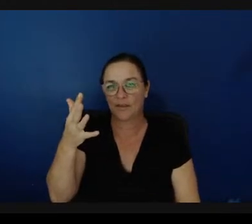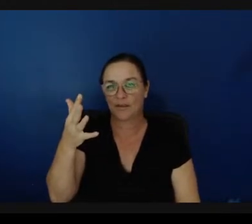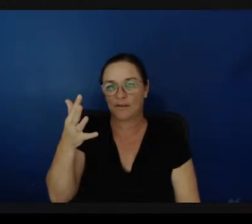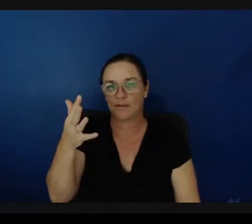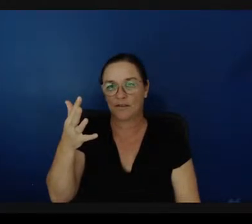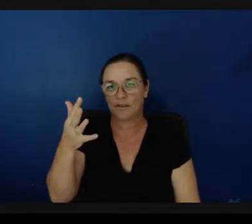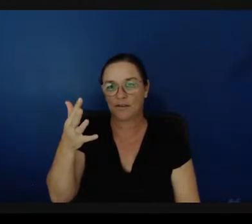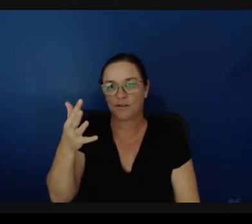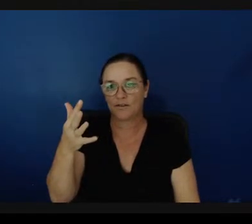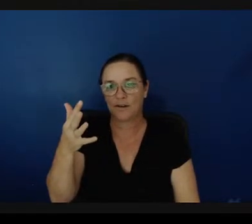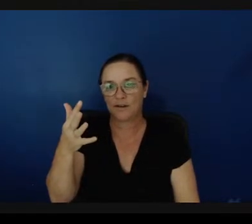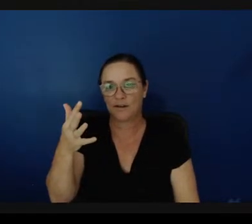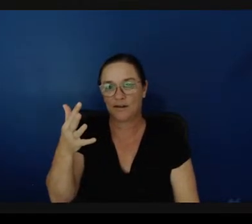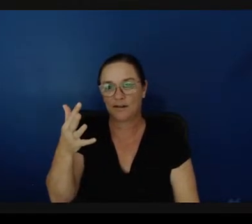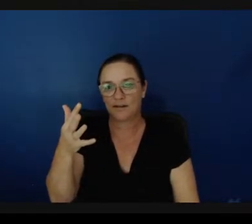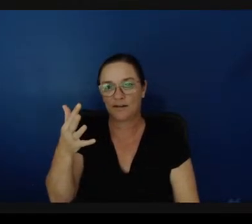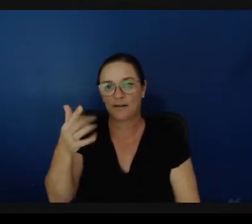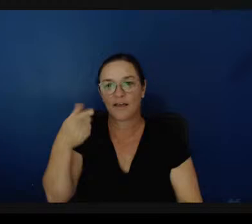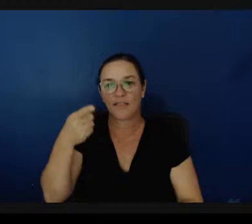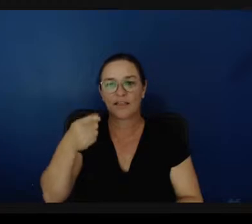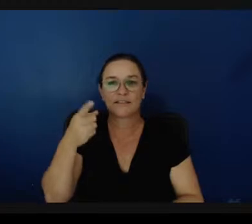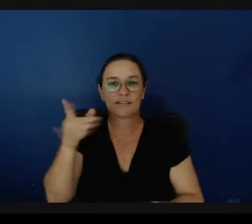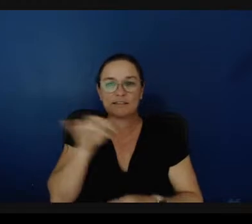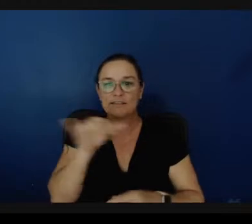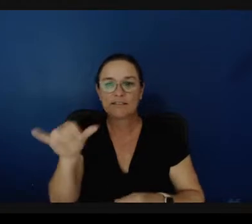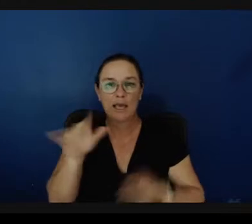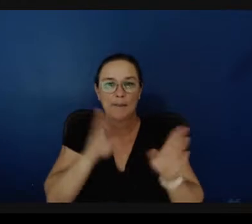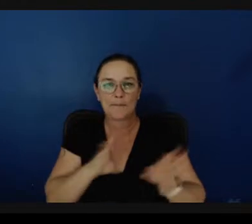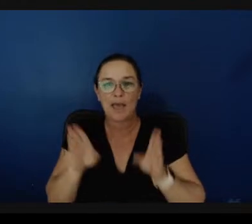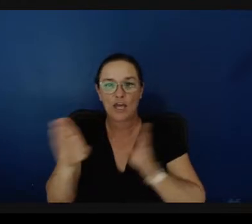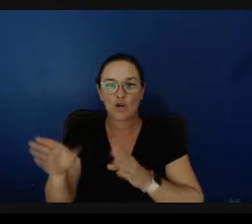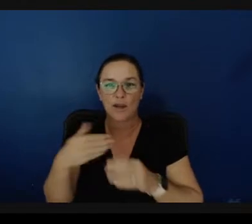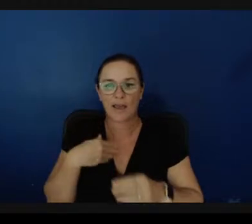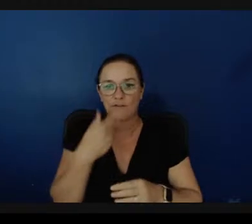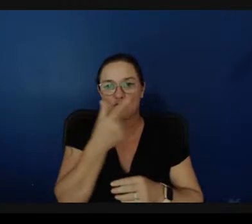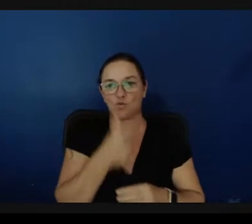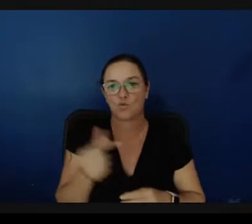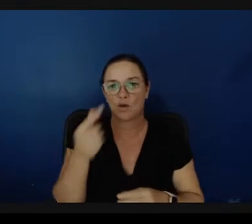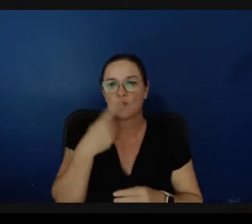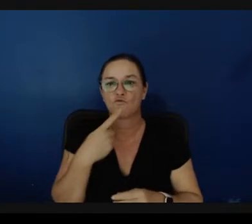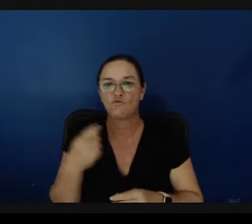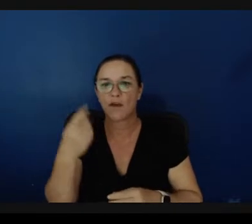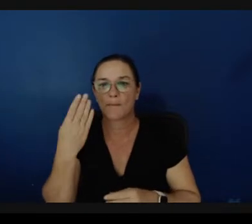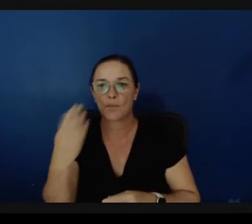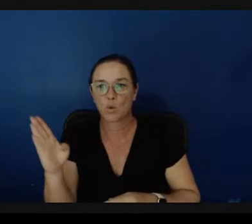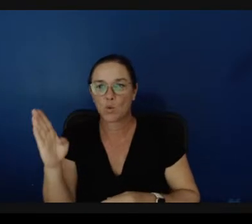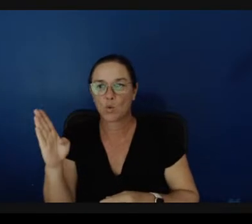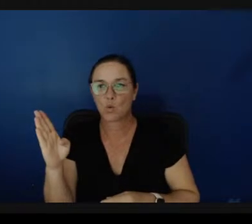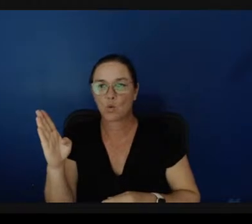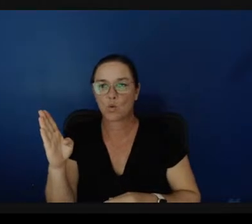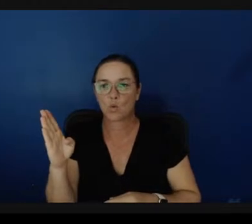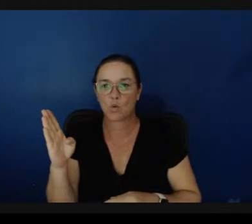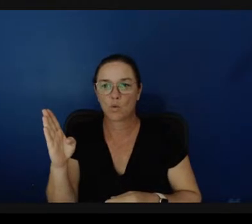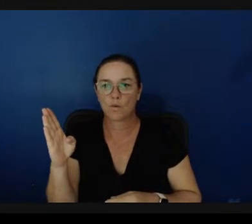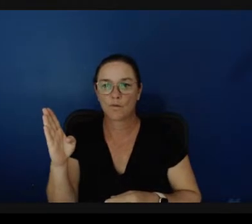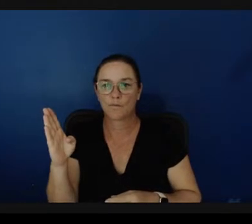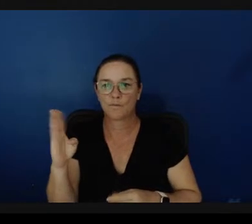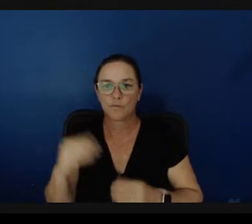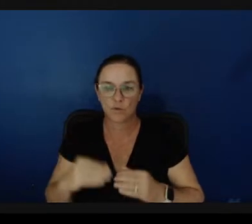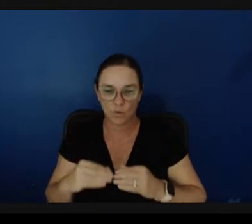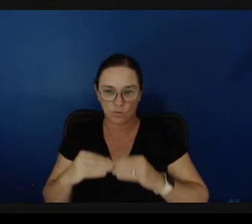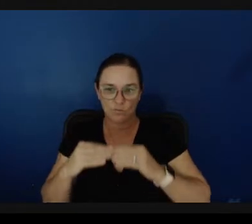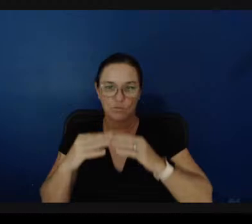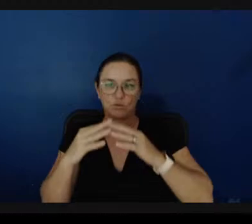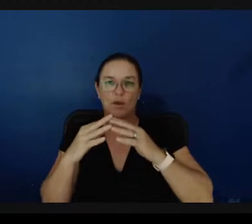And there is our same pattern, green to red to blue, green to red to blue towards the radar.